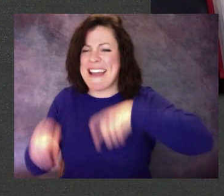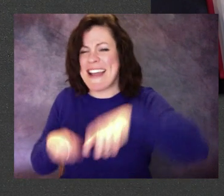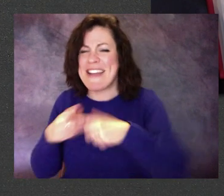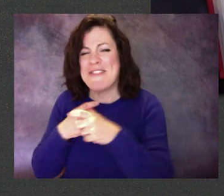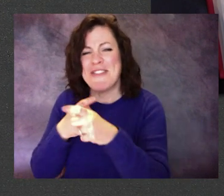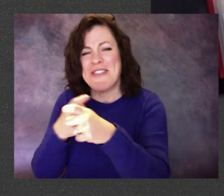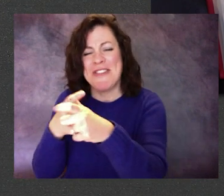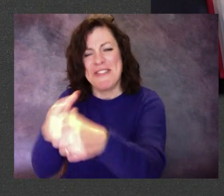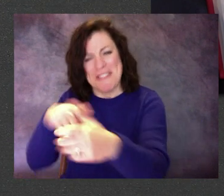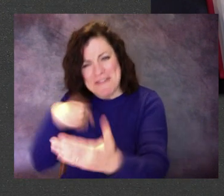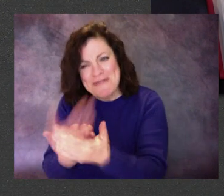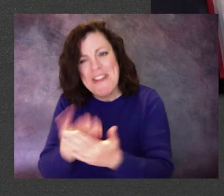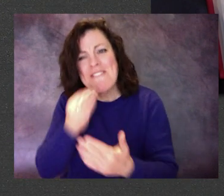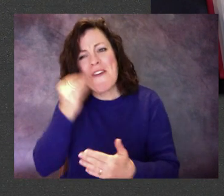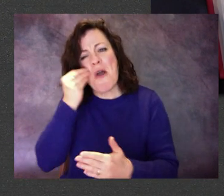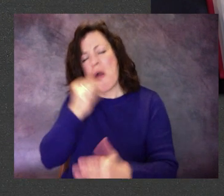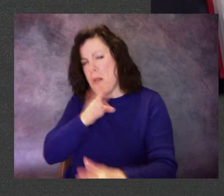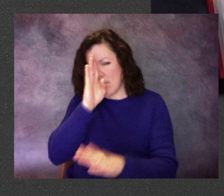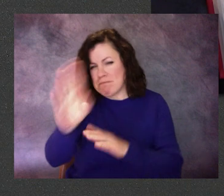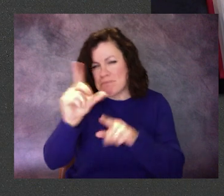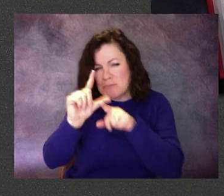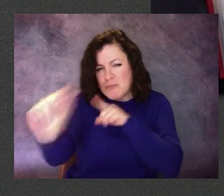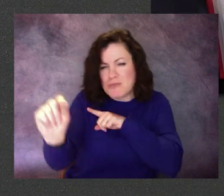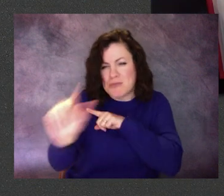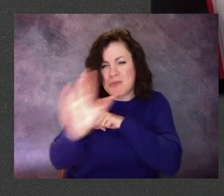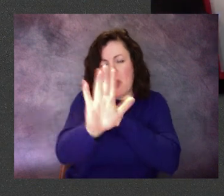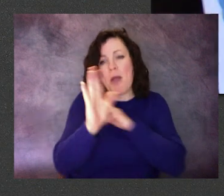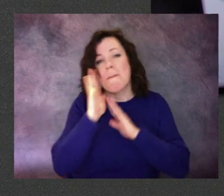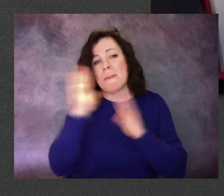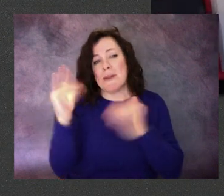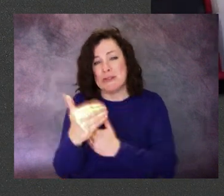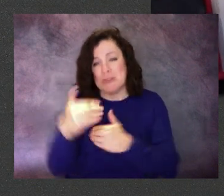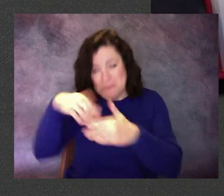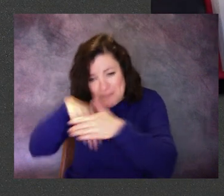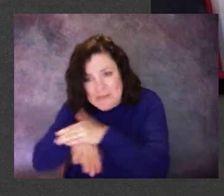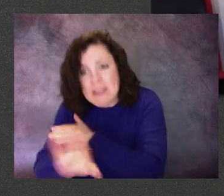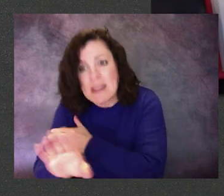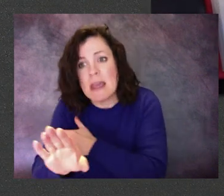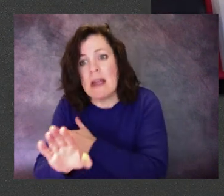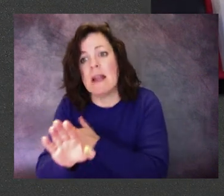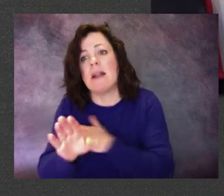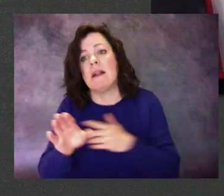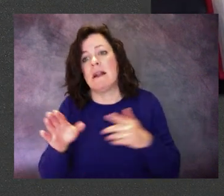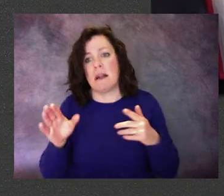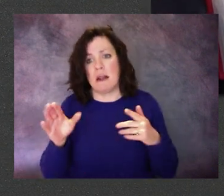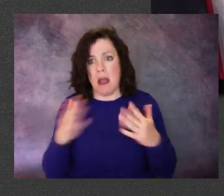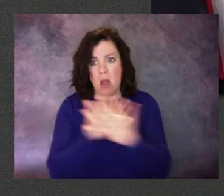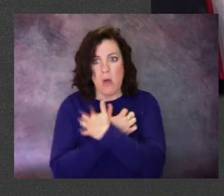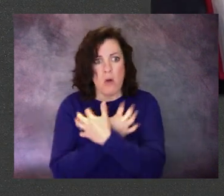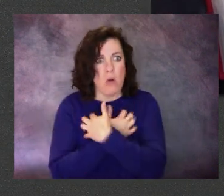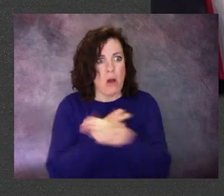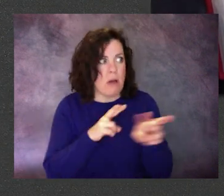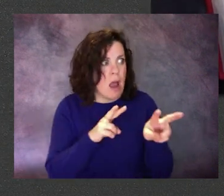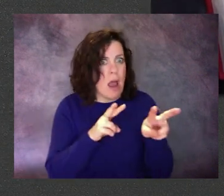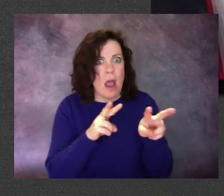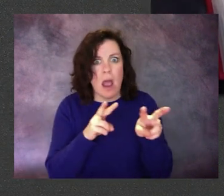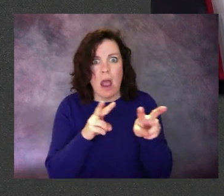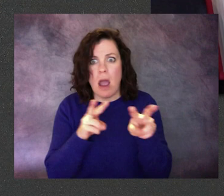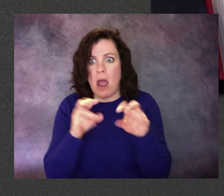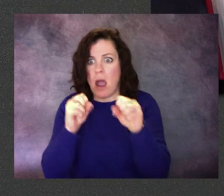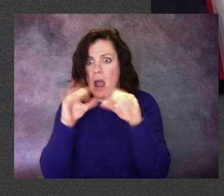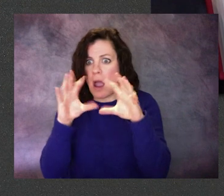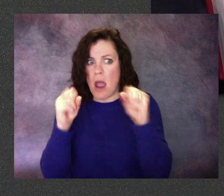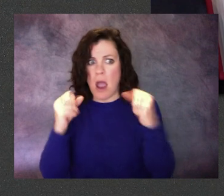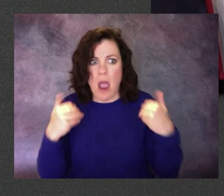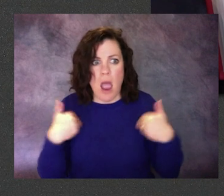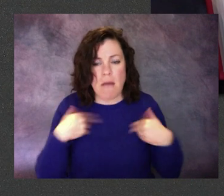of stairs into her family's apartment and straight to her own room. Corduroy blinked. There was a chair and a chest of